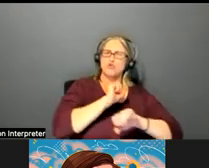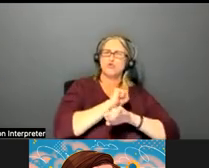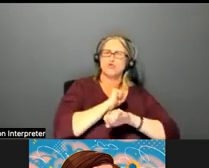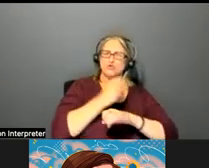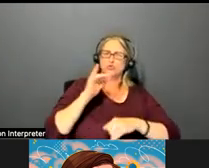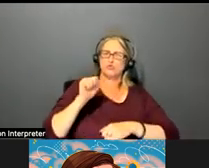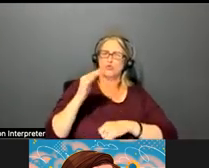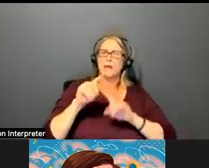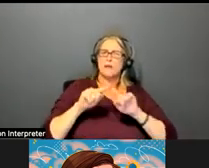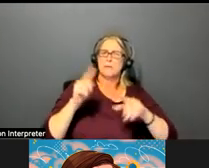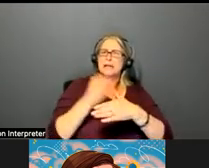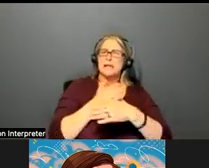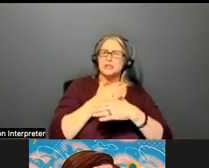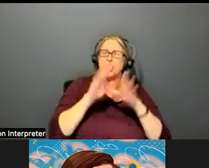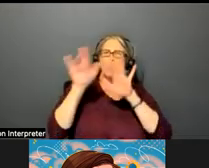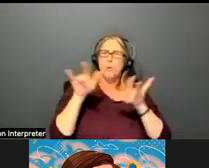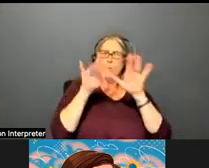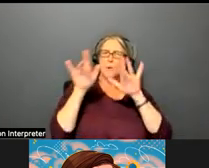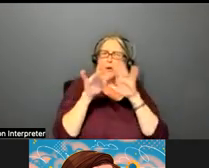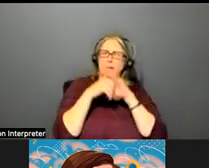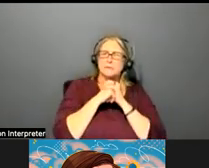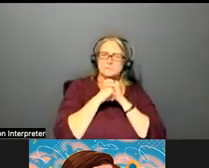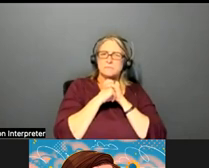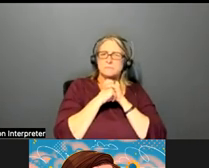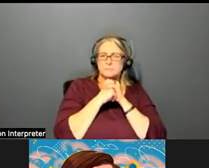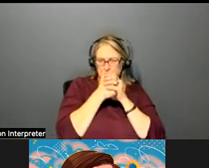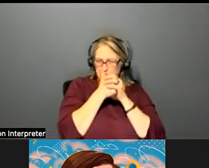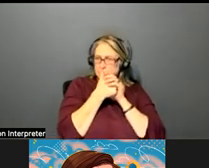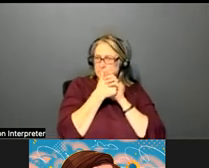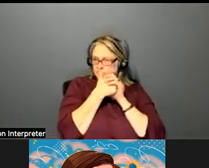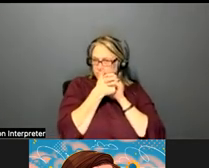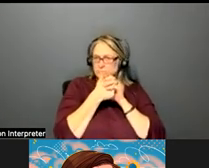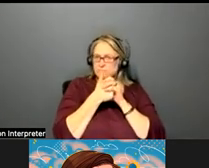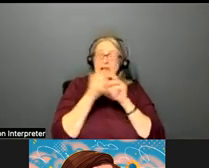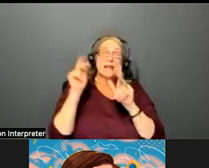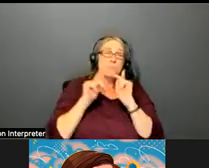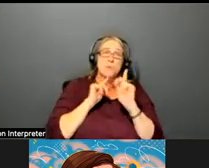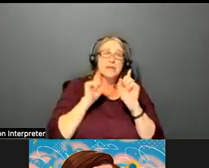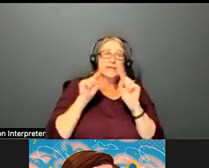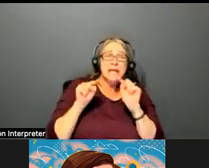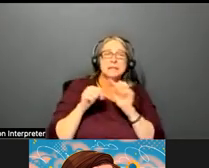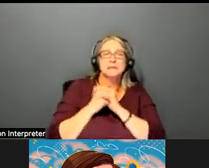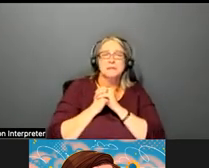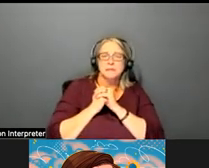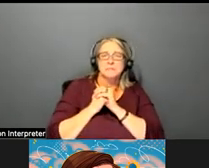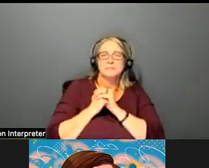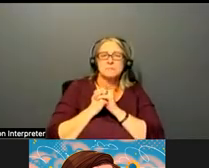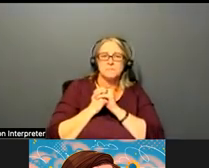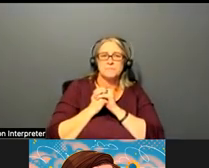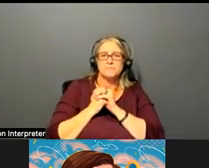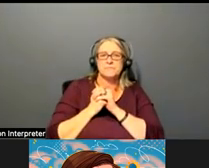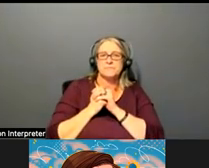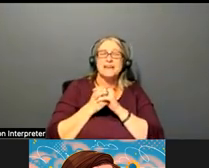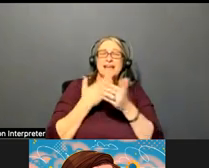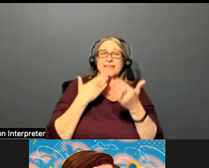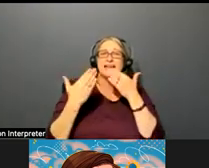And please do share the recording because I think, you know, some of us couldn't attend. Plus, there's a lot that we couldn't. Thank you, everybody.